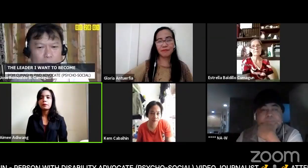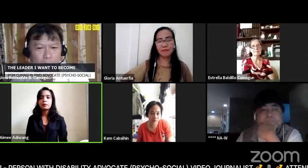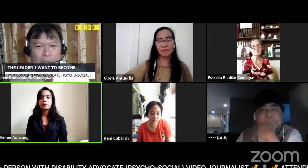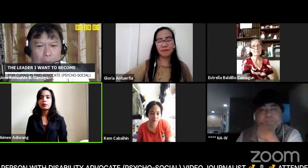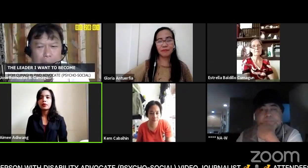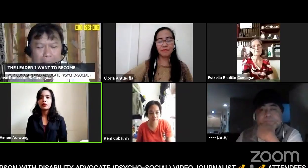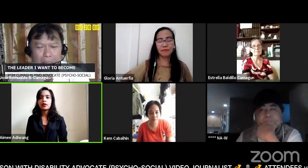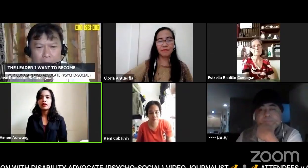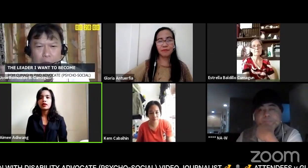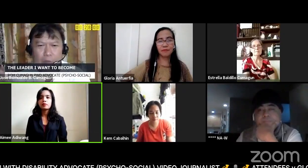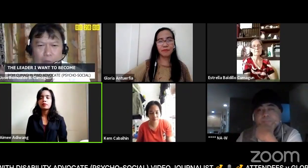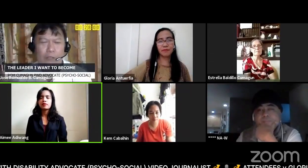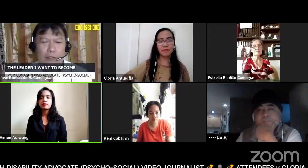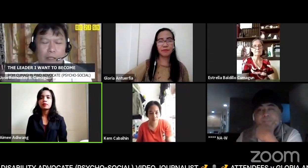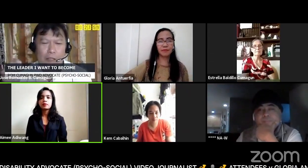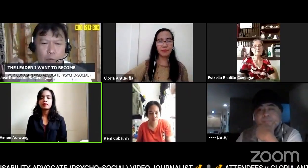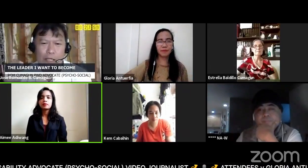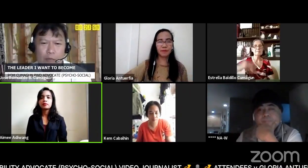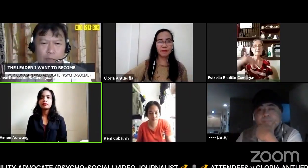Mhm.